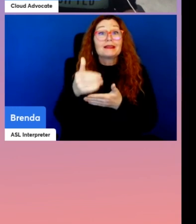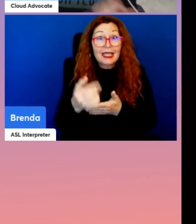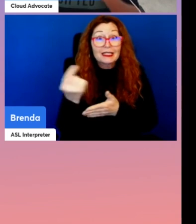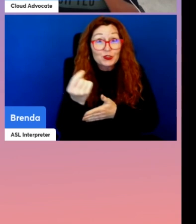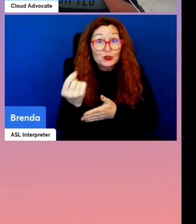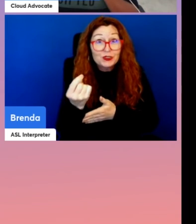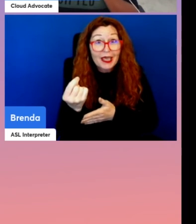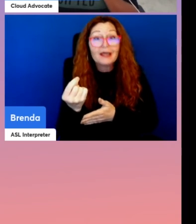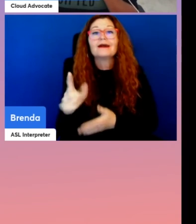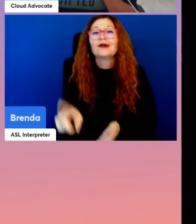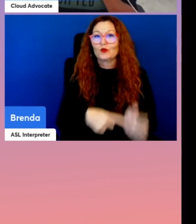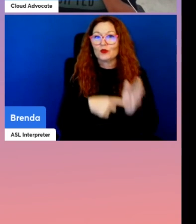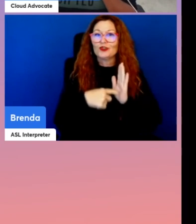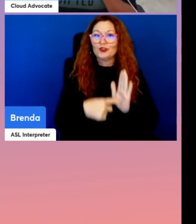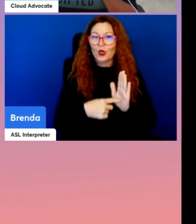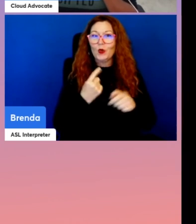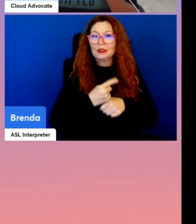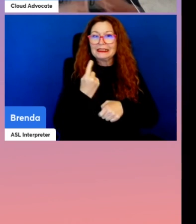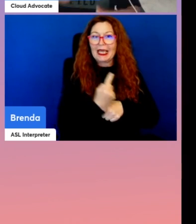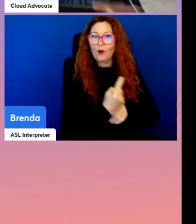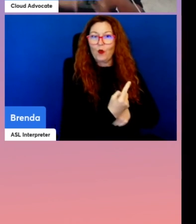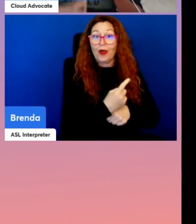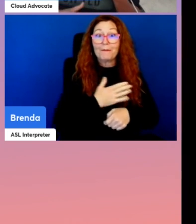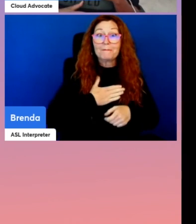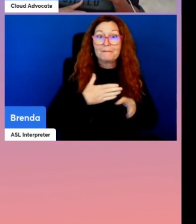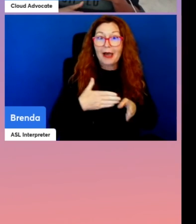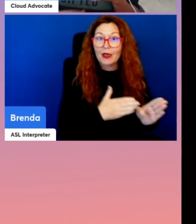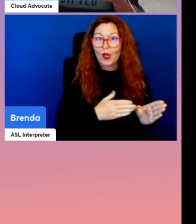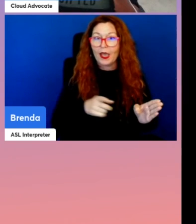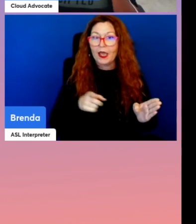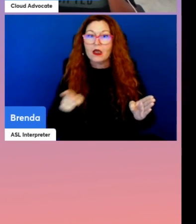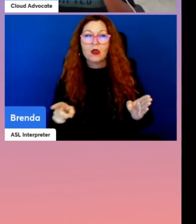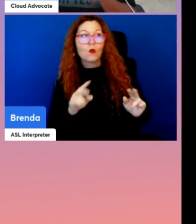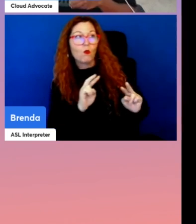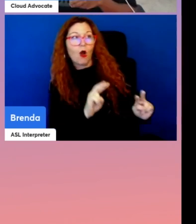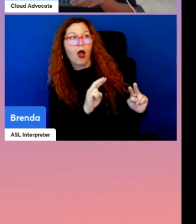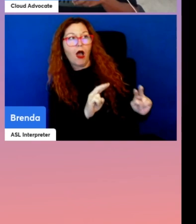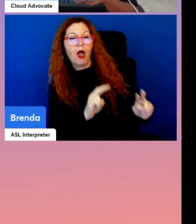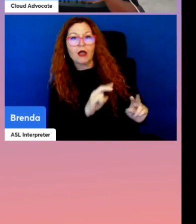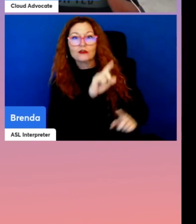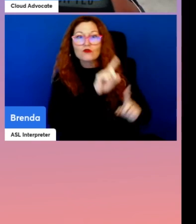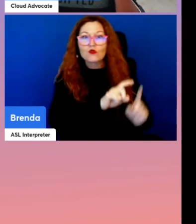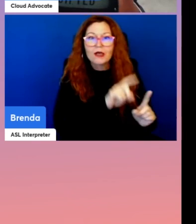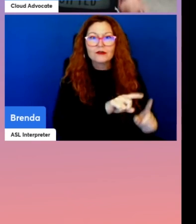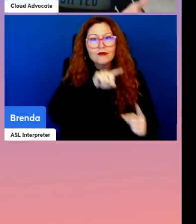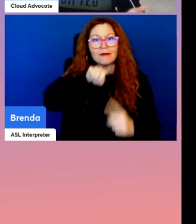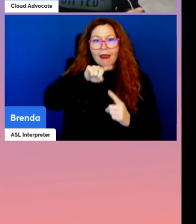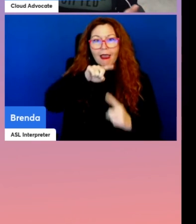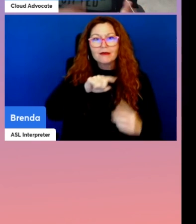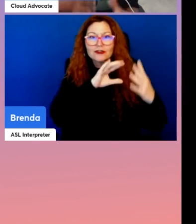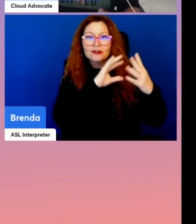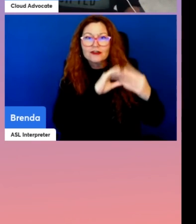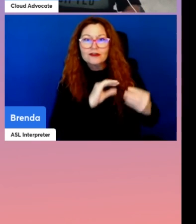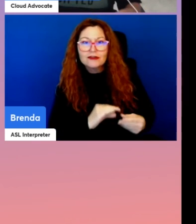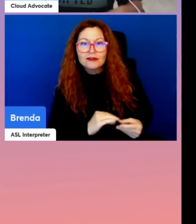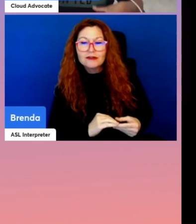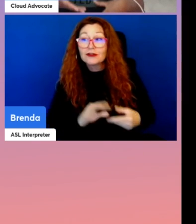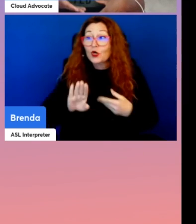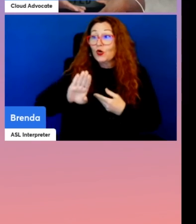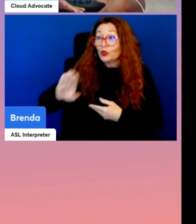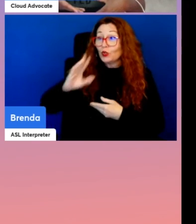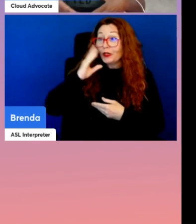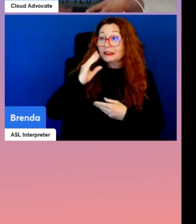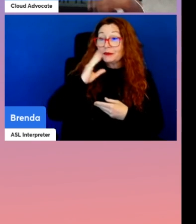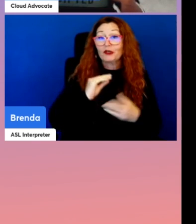day 1 my way. And that way, if you have any Q&A, we could do that live. You could share your experience. You could see how